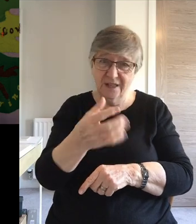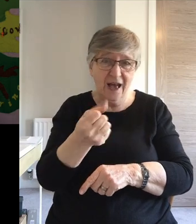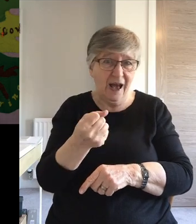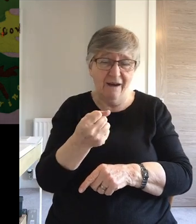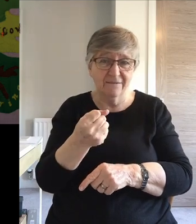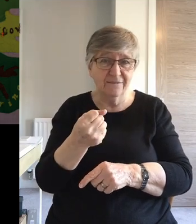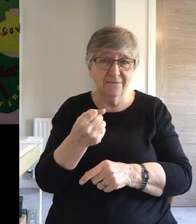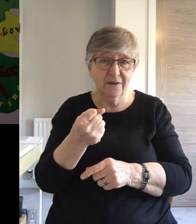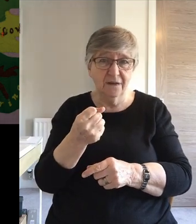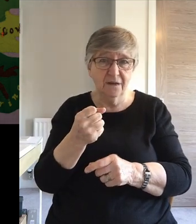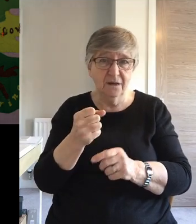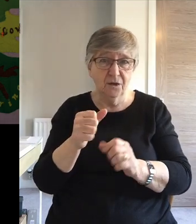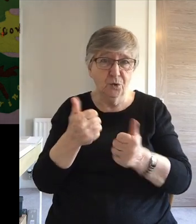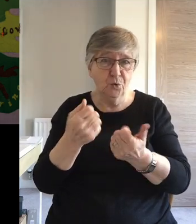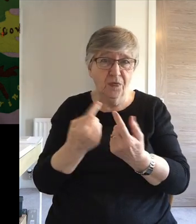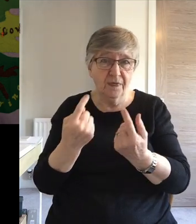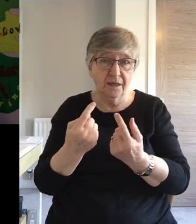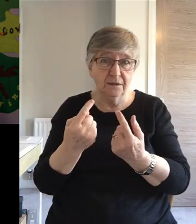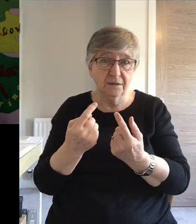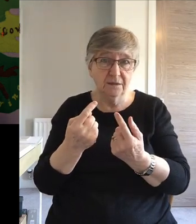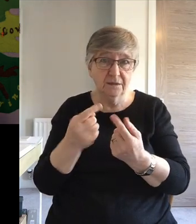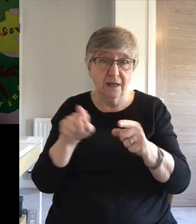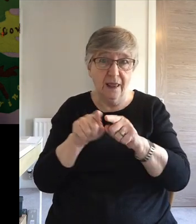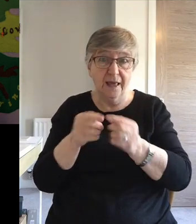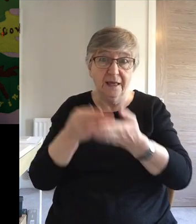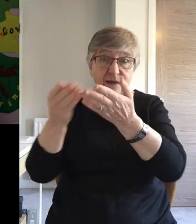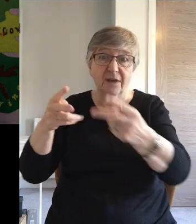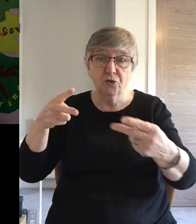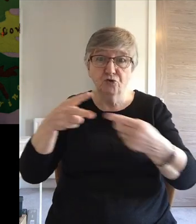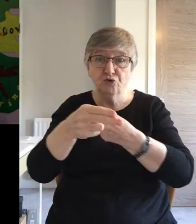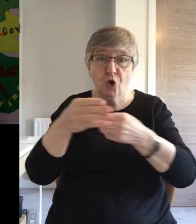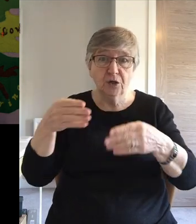She's offering a shortcut, but one that leads to destruction.